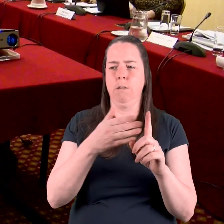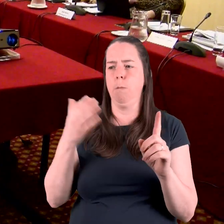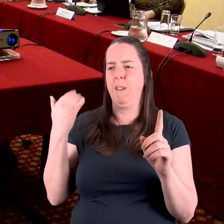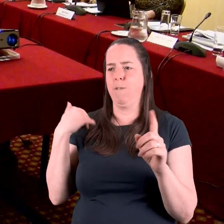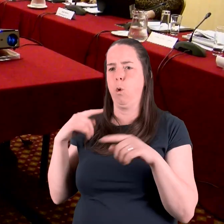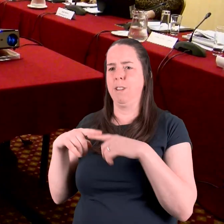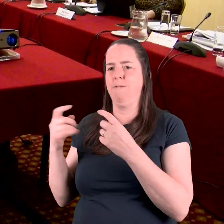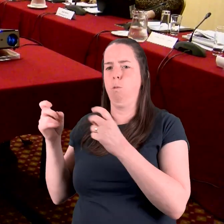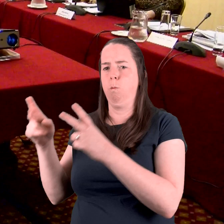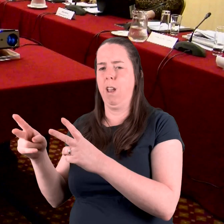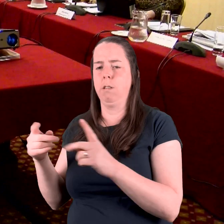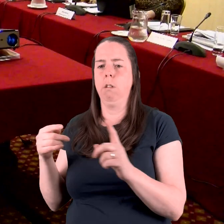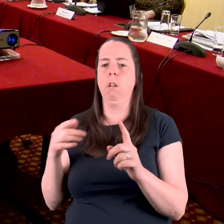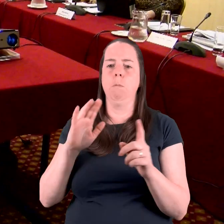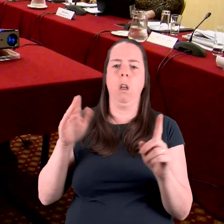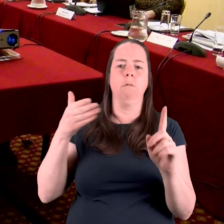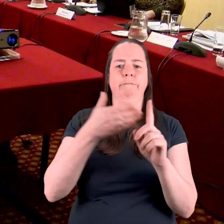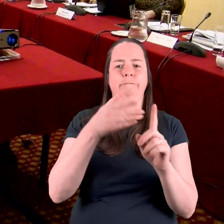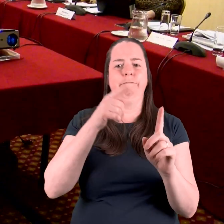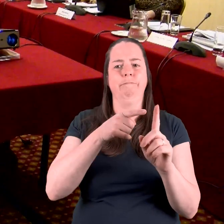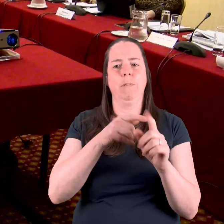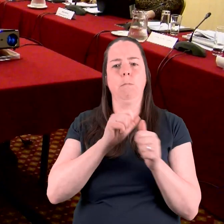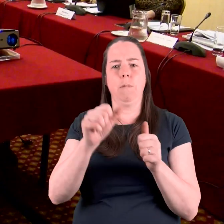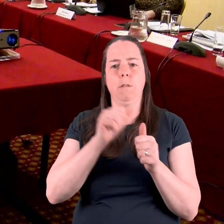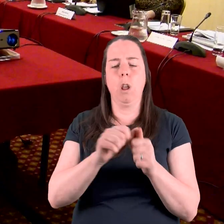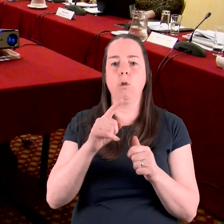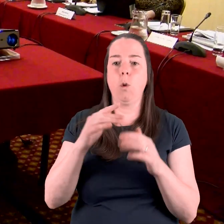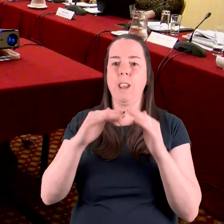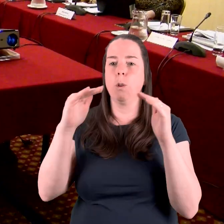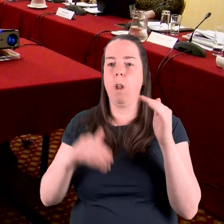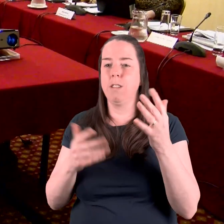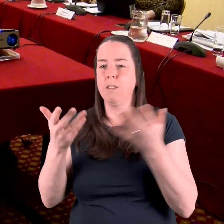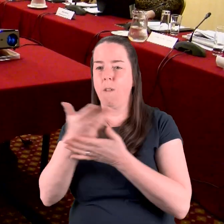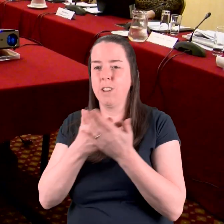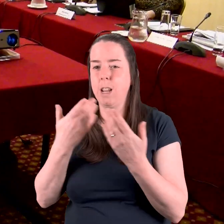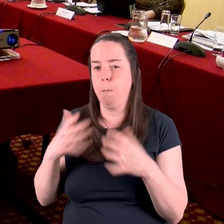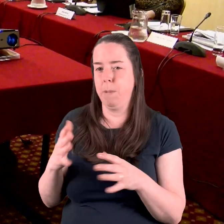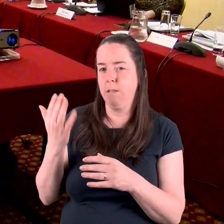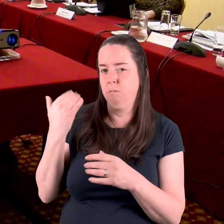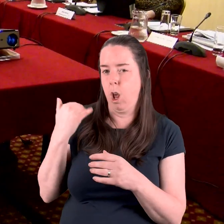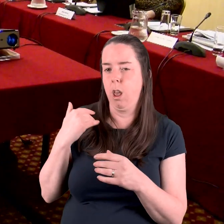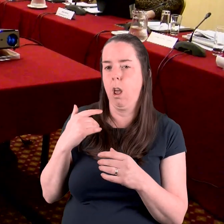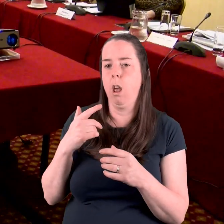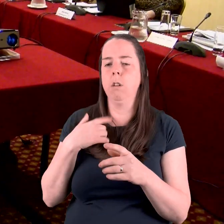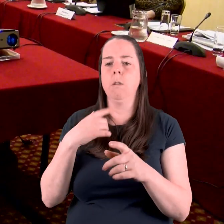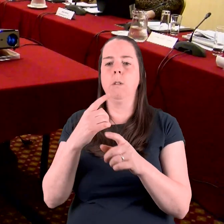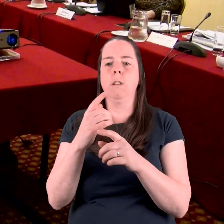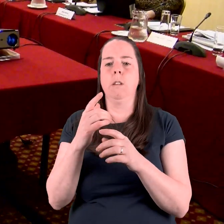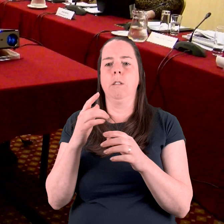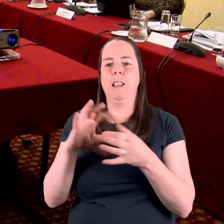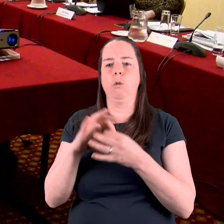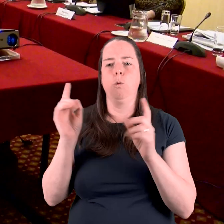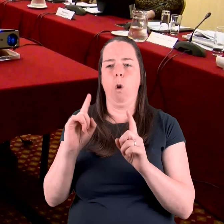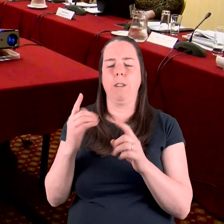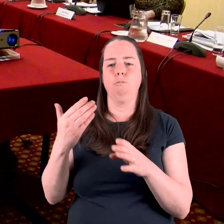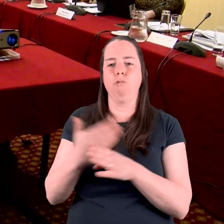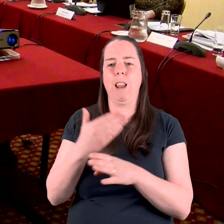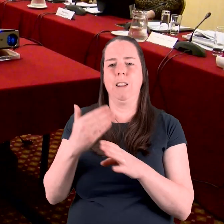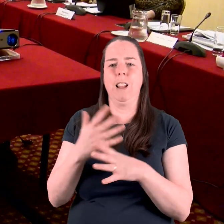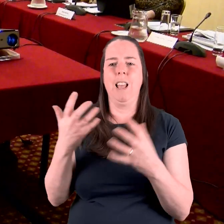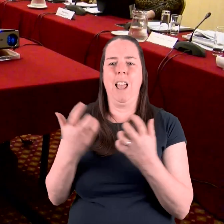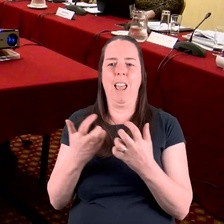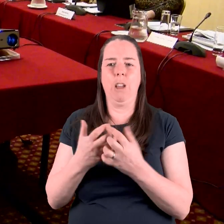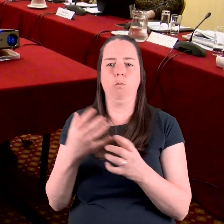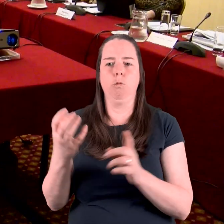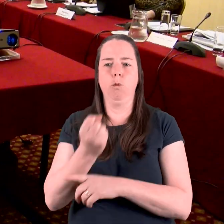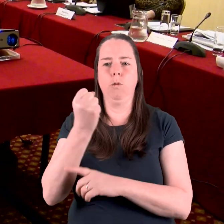to what we've normally done in health there, I said. And back to the health inequalities conversation we had earlier on, it's about the practical application of how